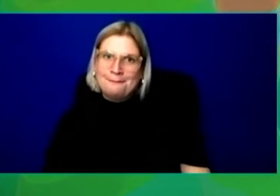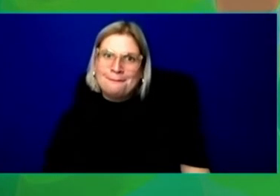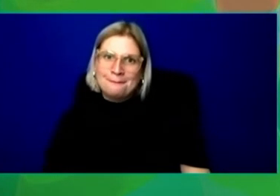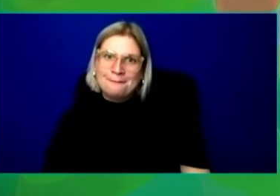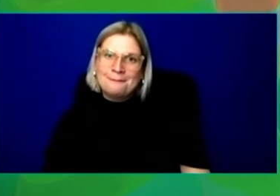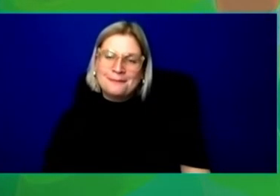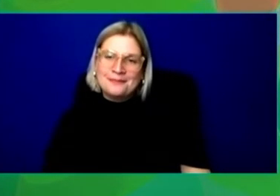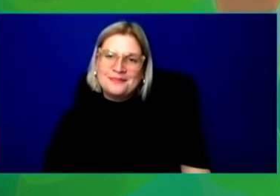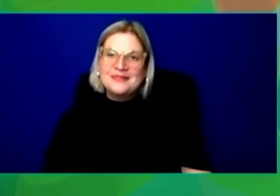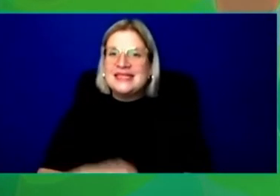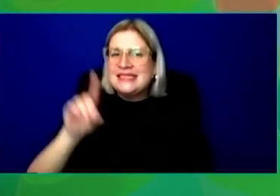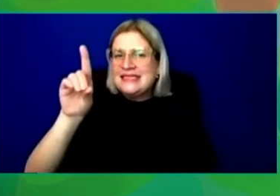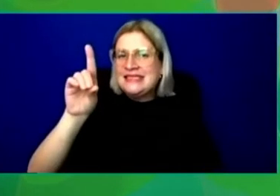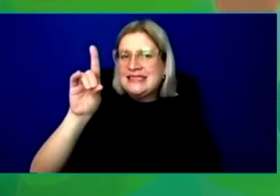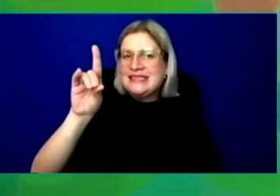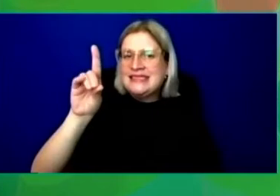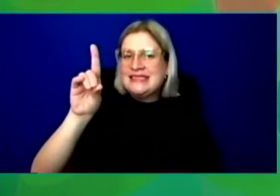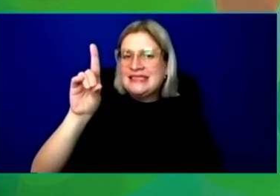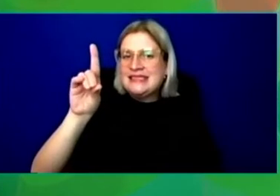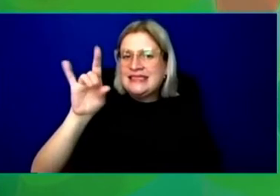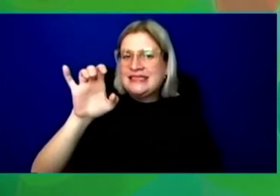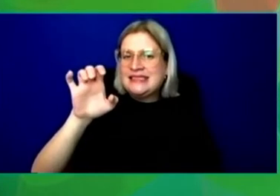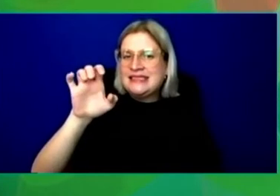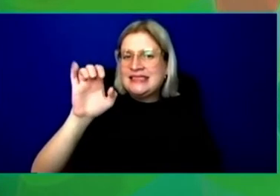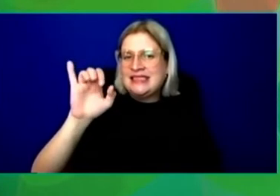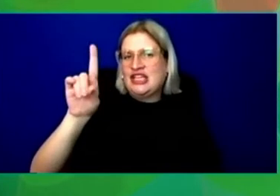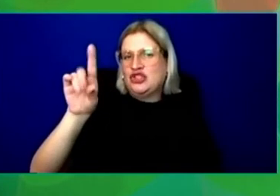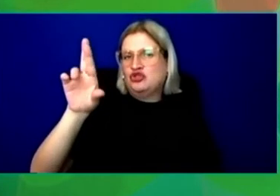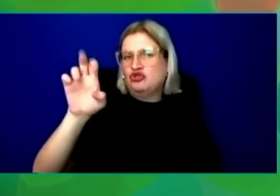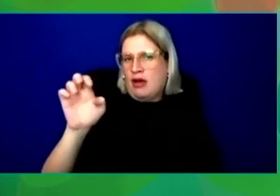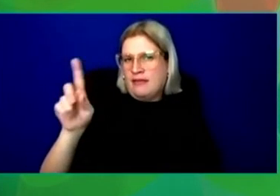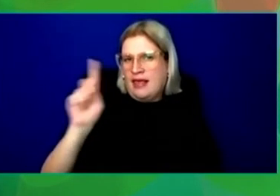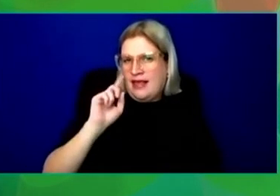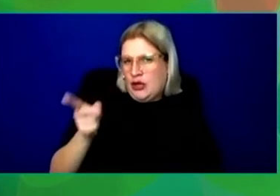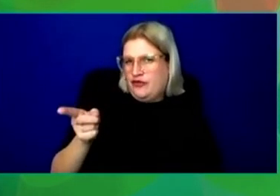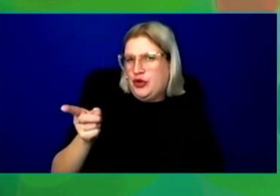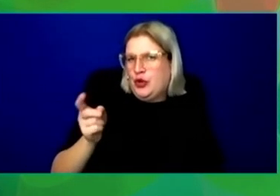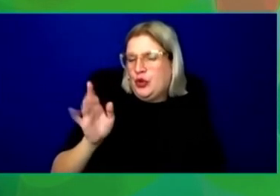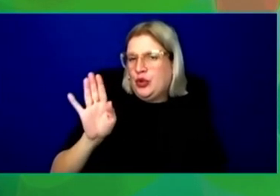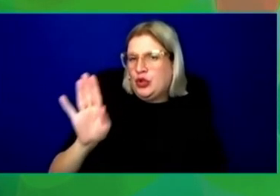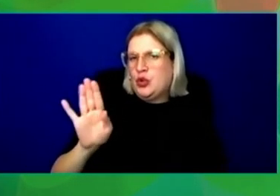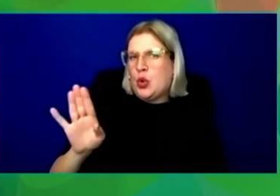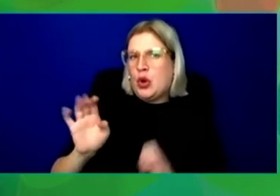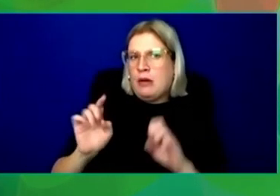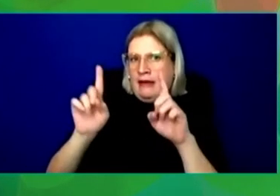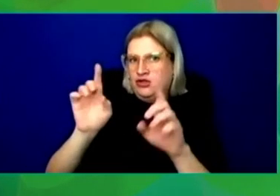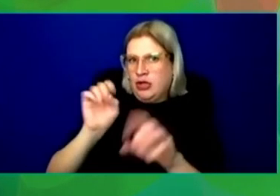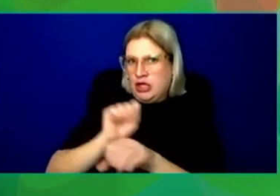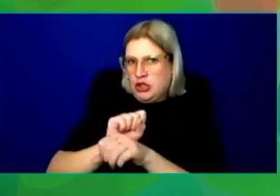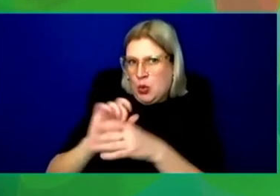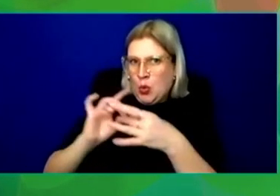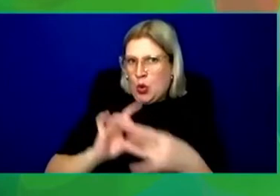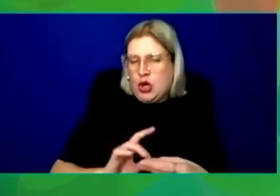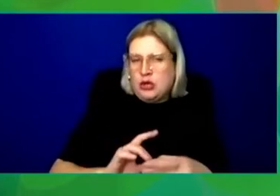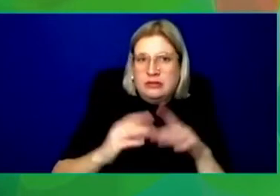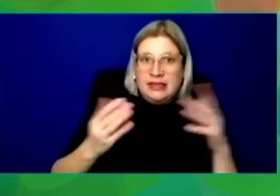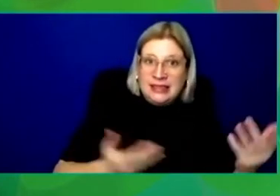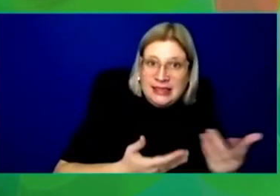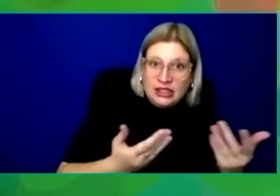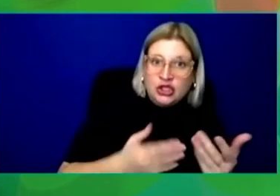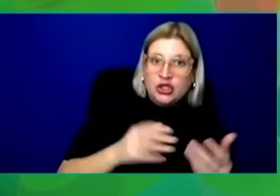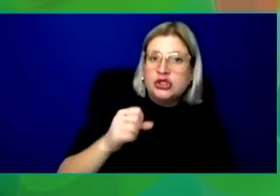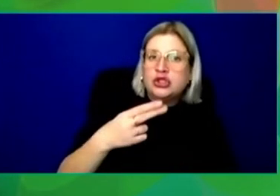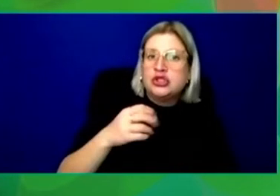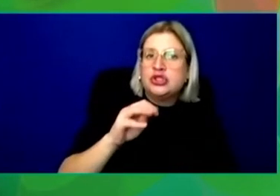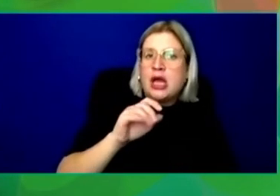So Deirdre, I the question came to me because I think about the education work you've done, not only at the Schomburg Center, but at Columbia University.